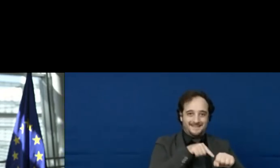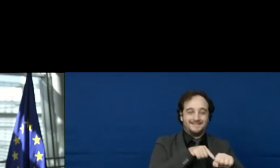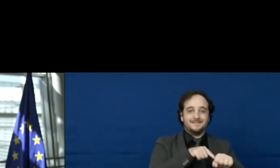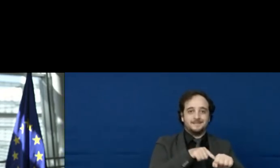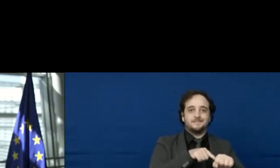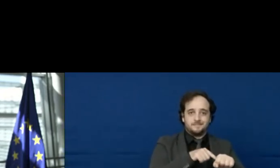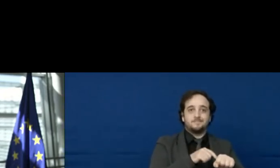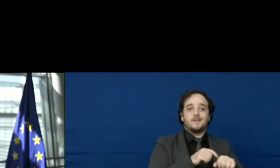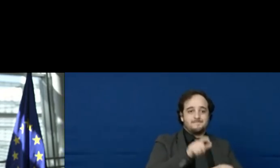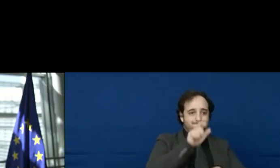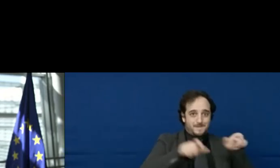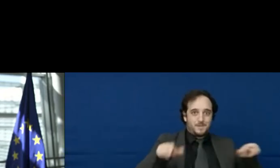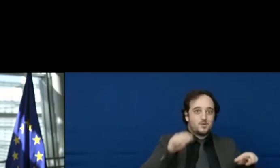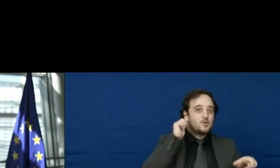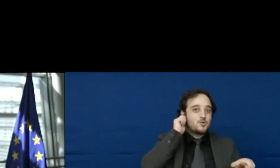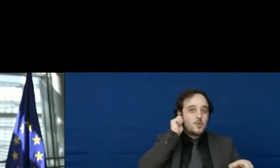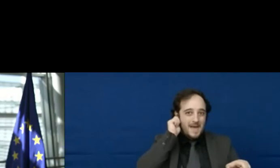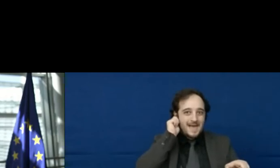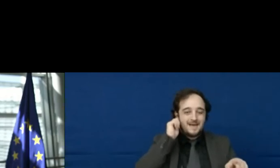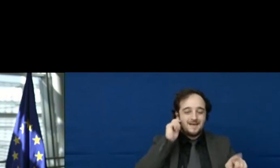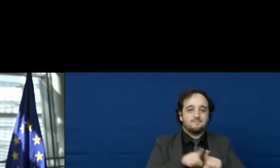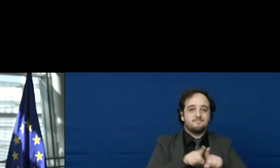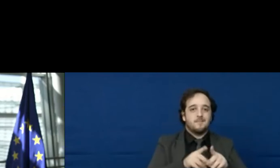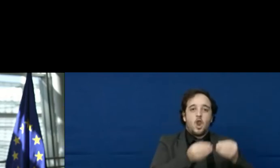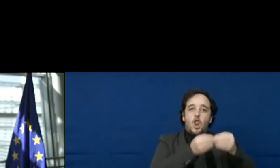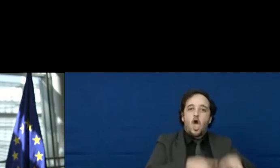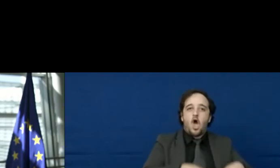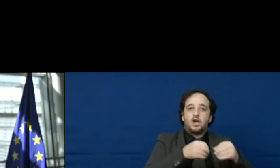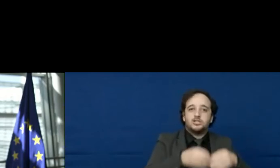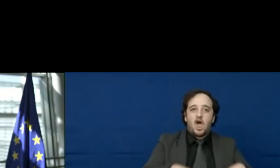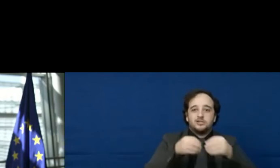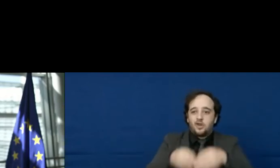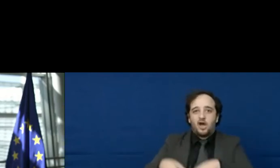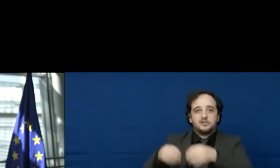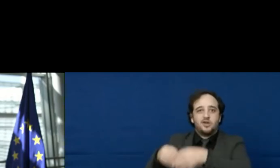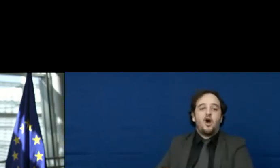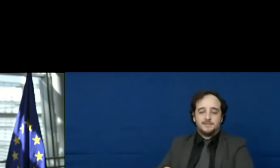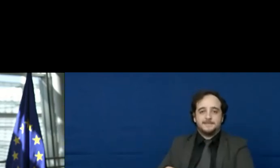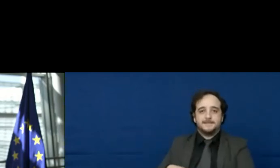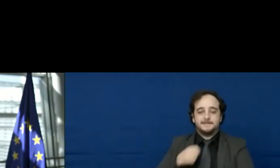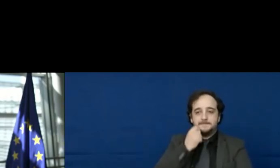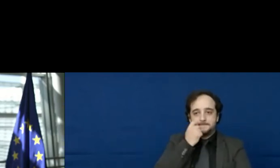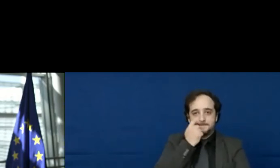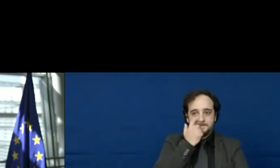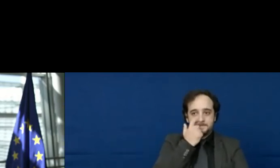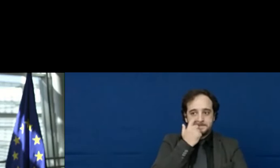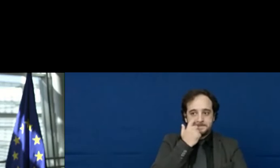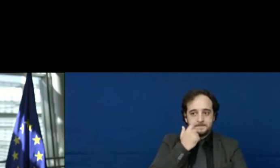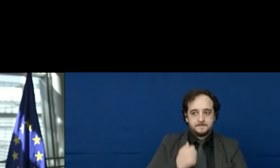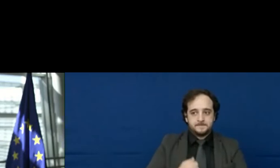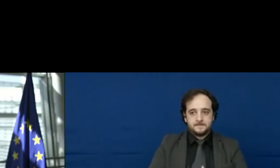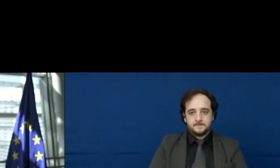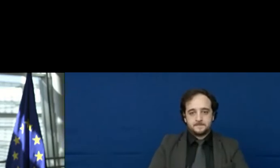of women and girls experiencing sexual or physical violence over the past year calls